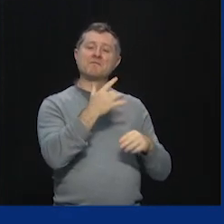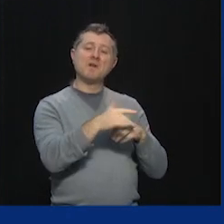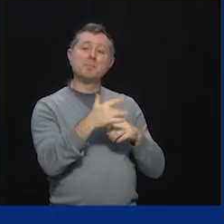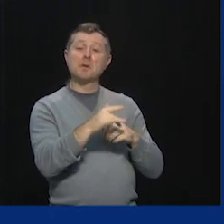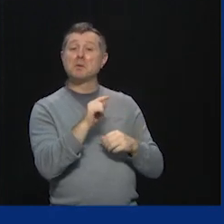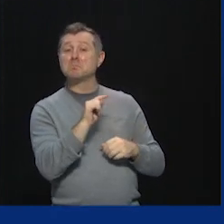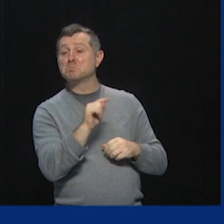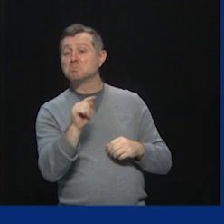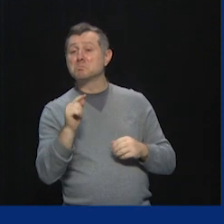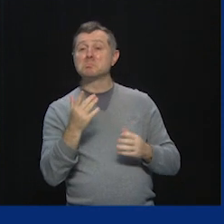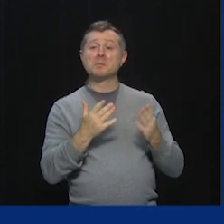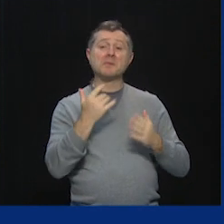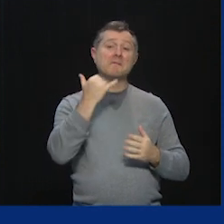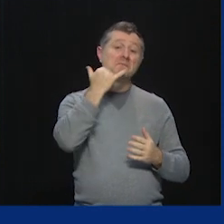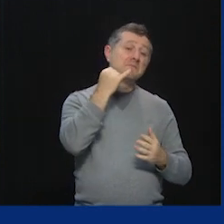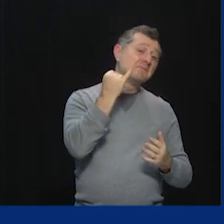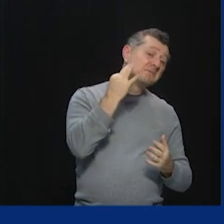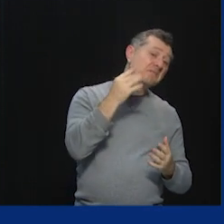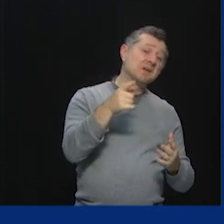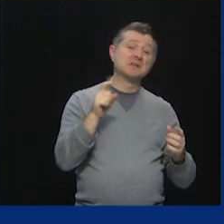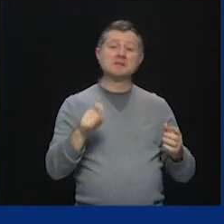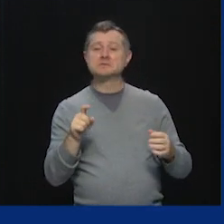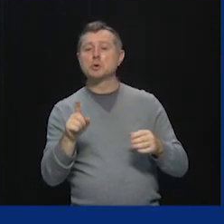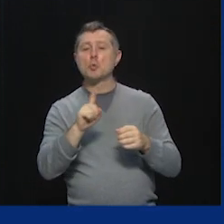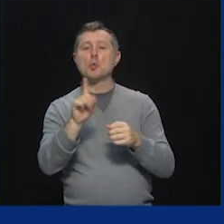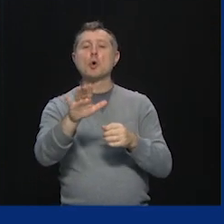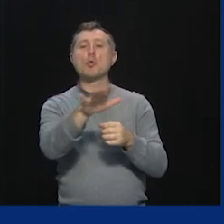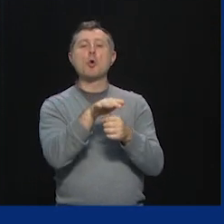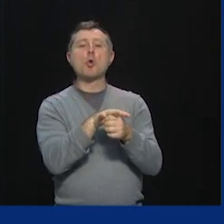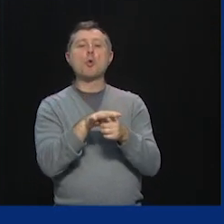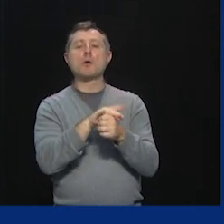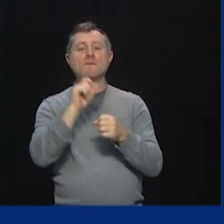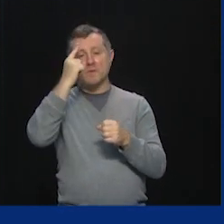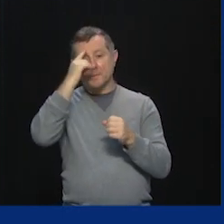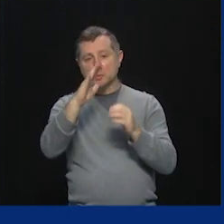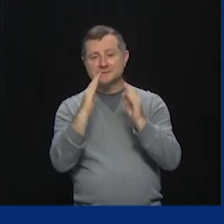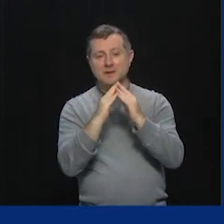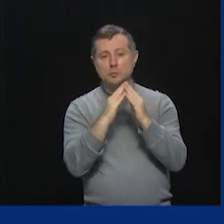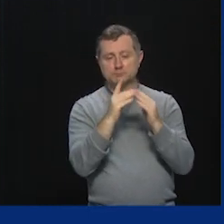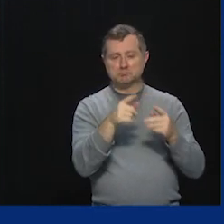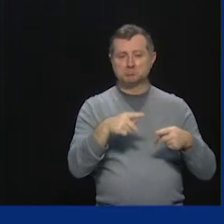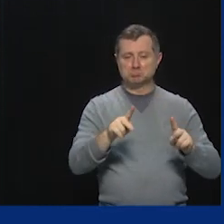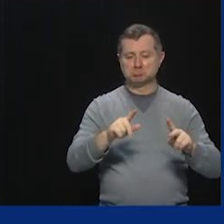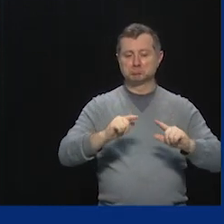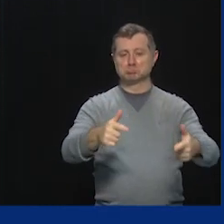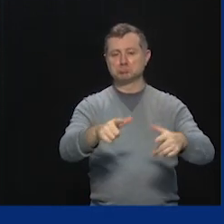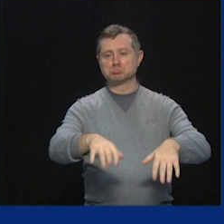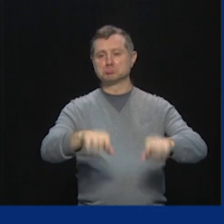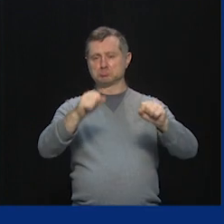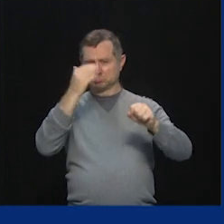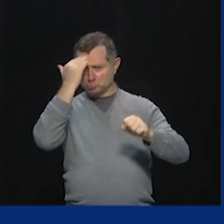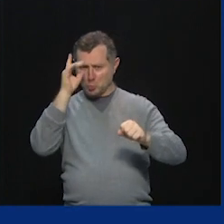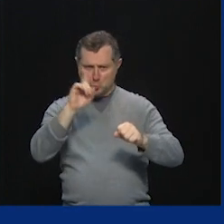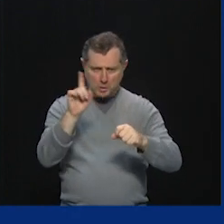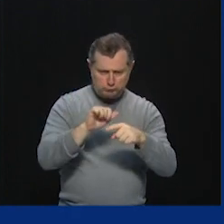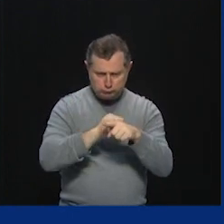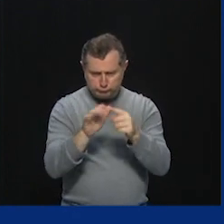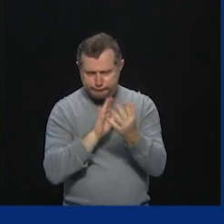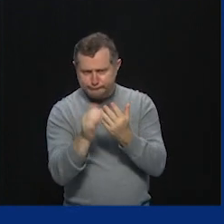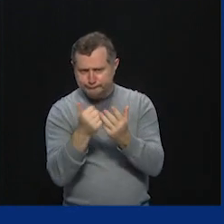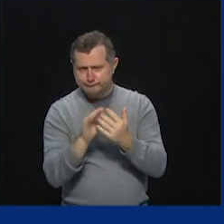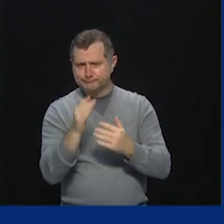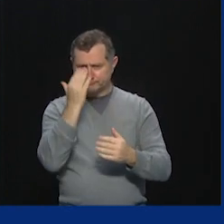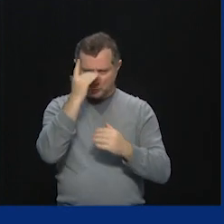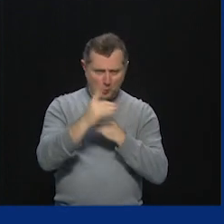but you also empower the local governments, because all of them train for this. The local health departments and the county administrators and the county executives, they